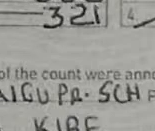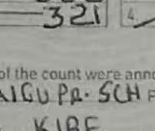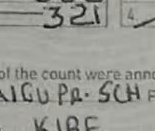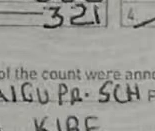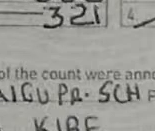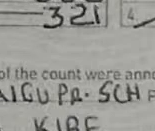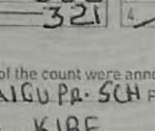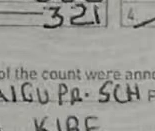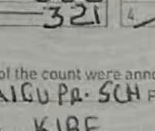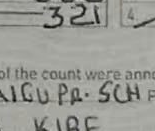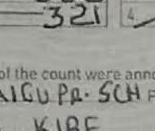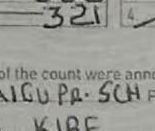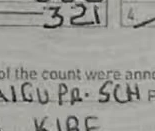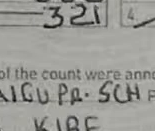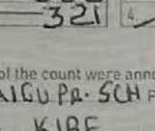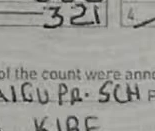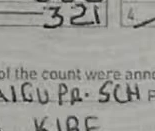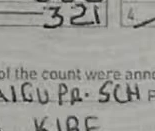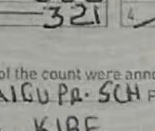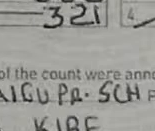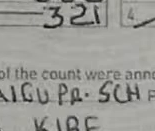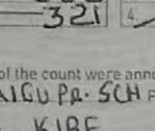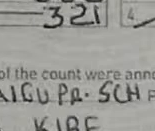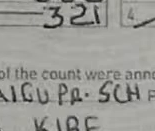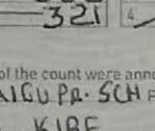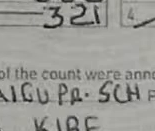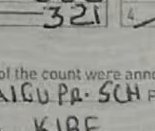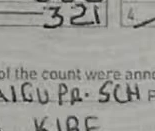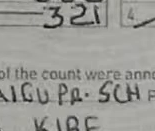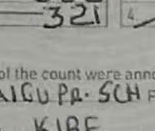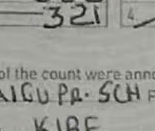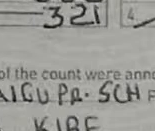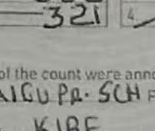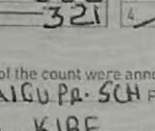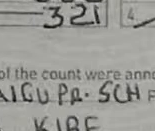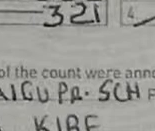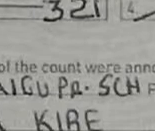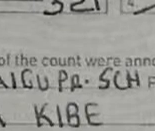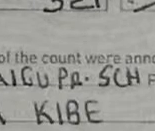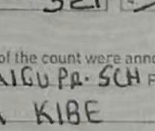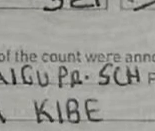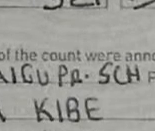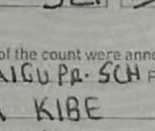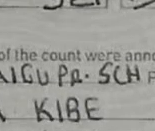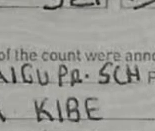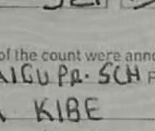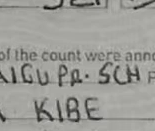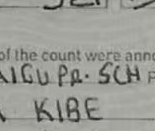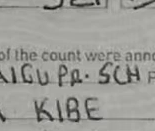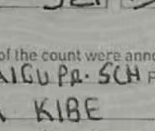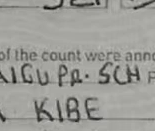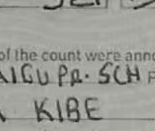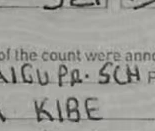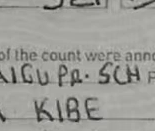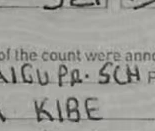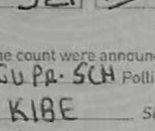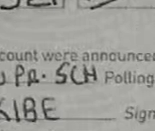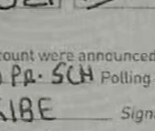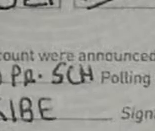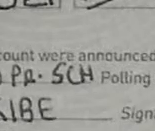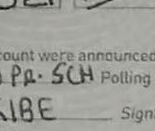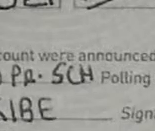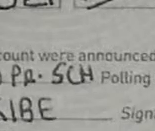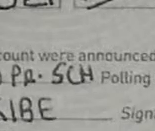the number was probably 455, and the 5 is actually similar to the figures